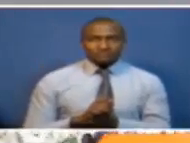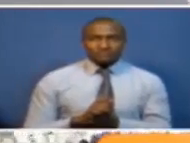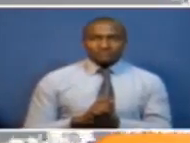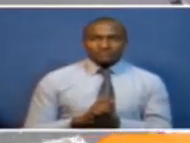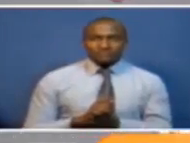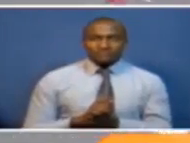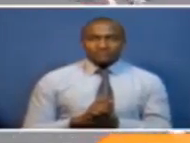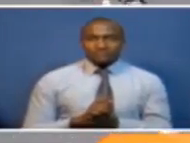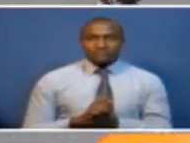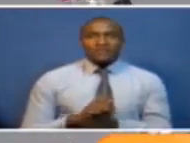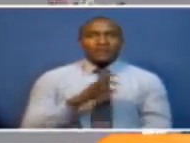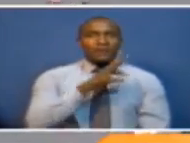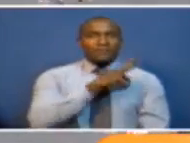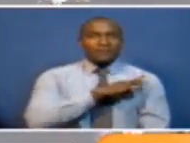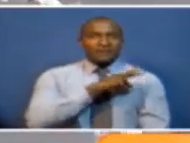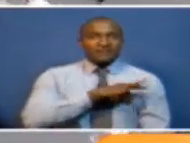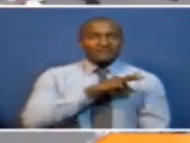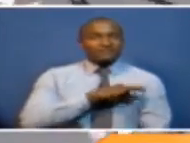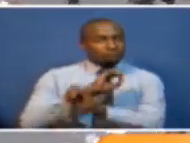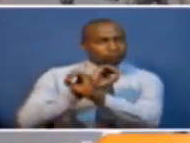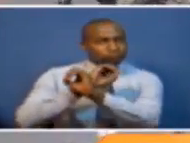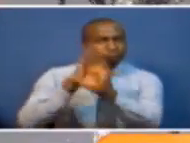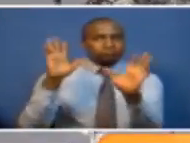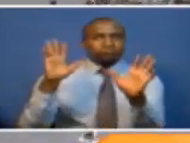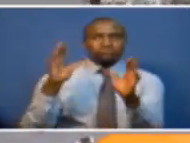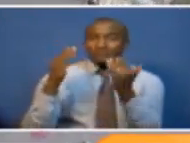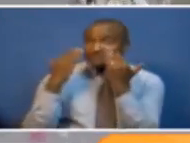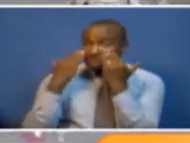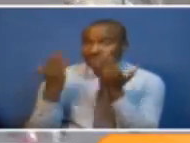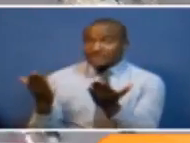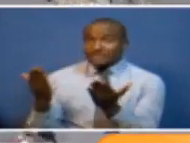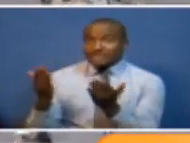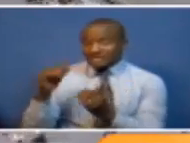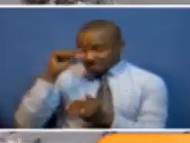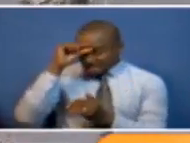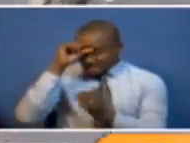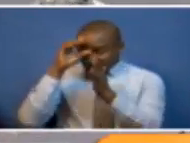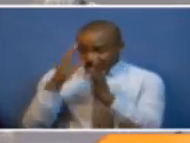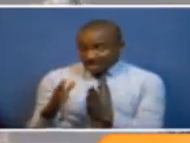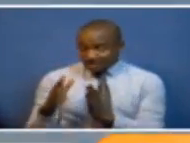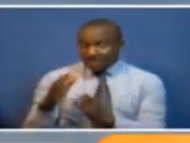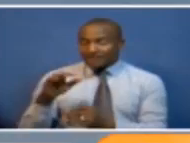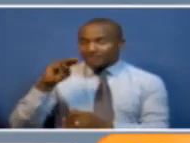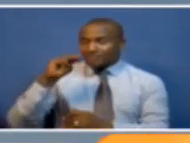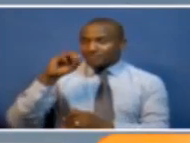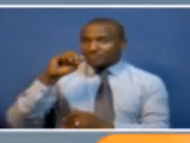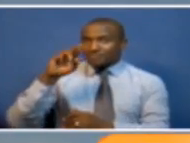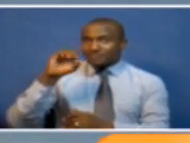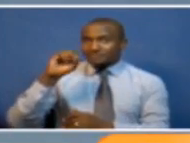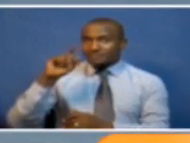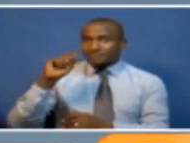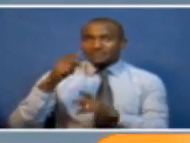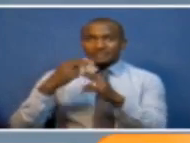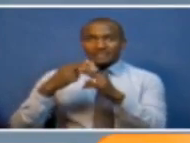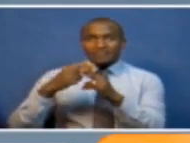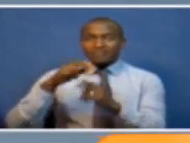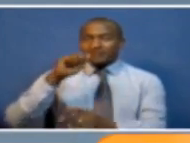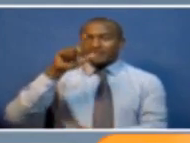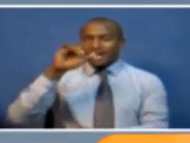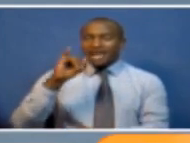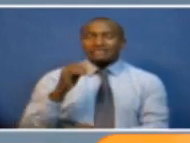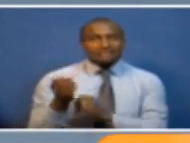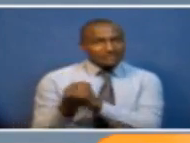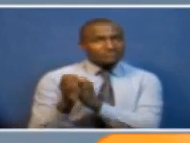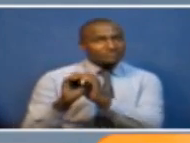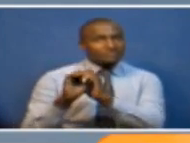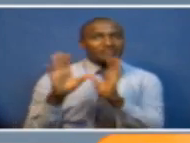And the benefits are obvious, according to Marsabit Governor Ali Mahmoud Mohammed. It's supposed to generate